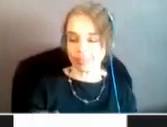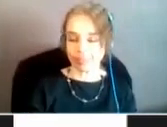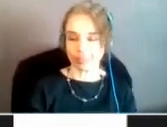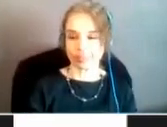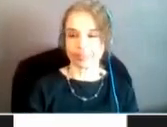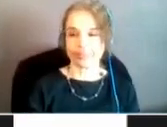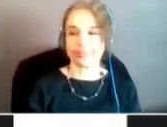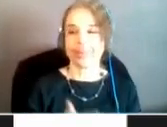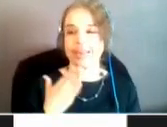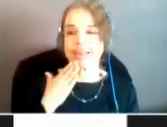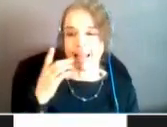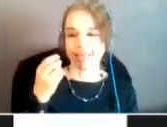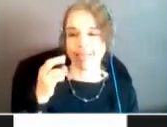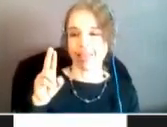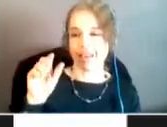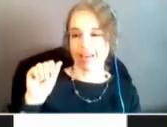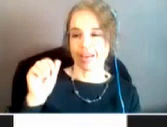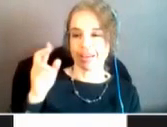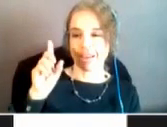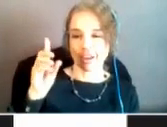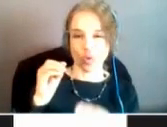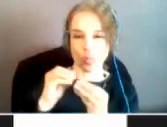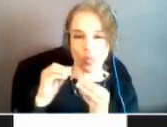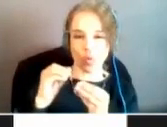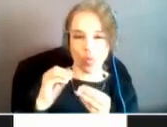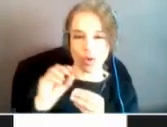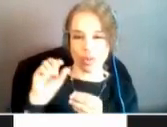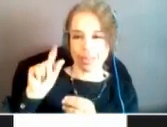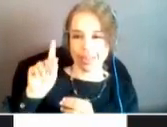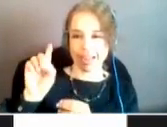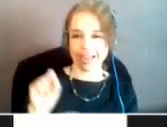Thank you, Dr. Arbour. Fabulous. I think you might have one more slide only.